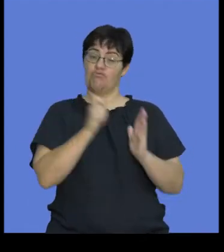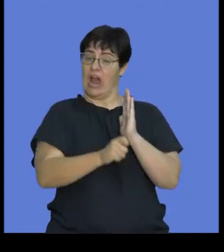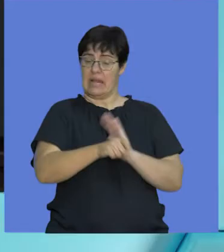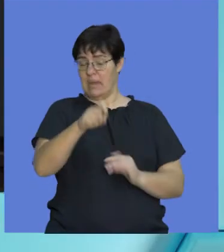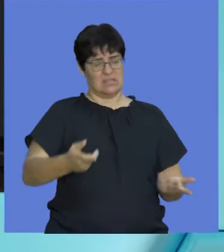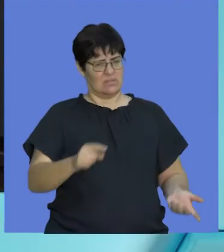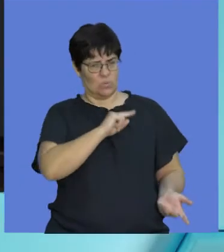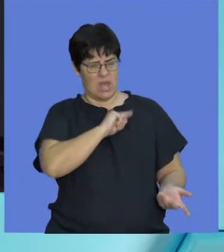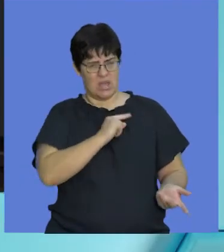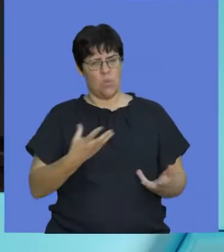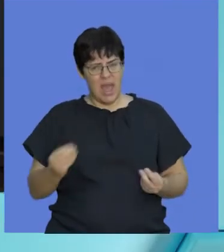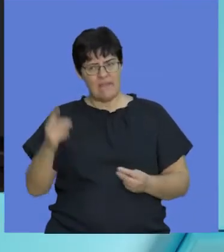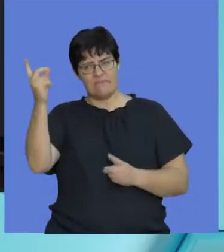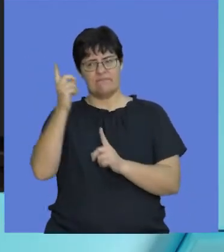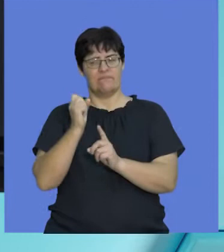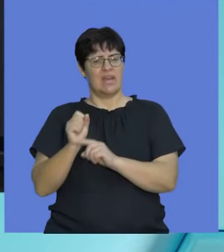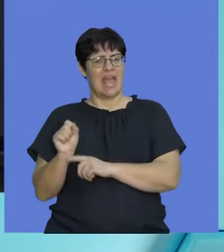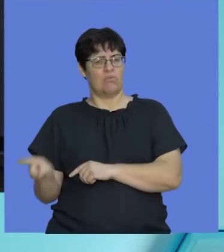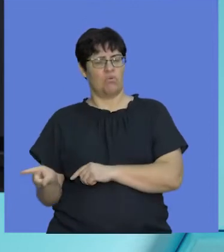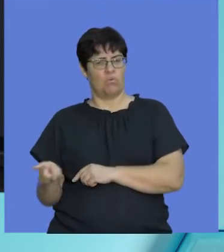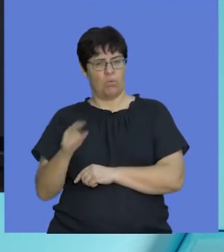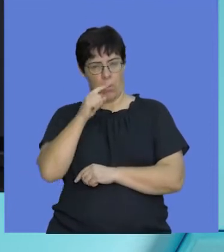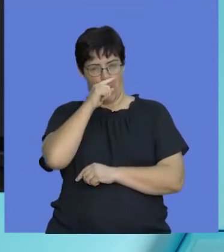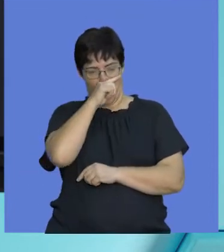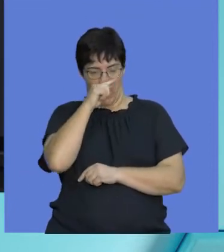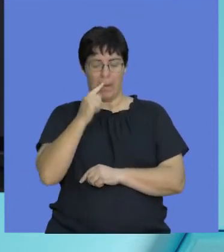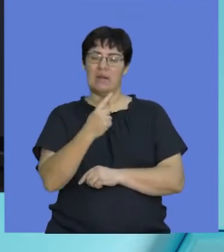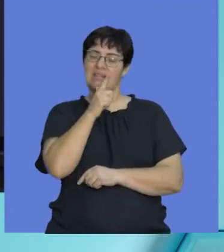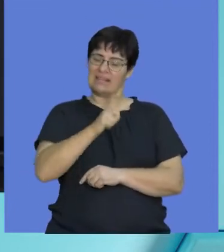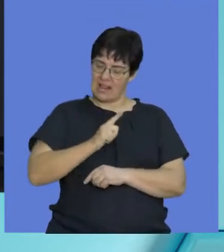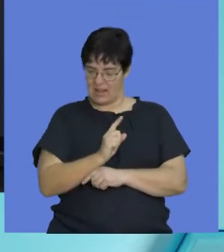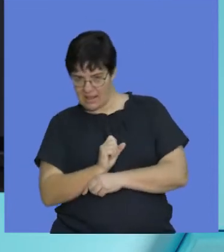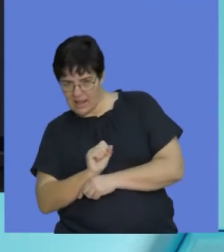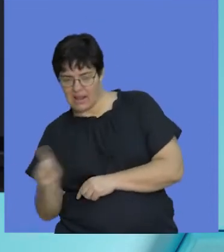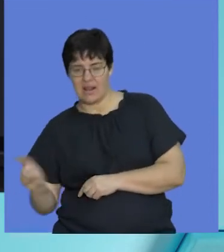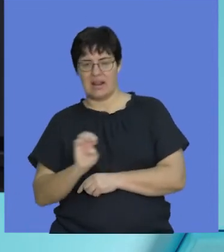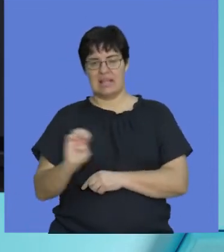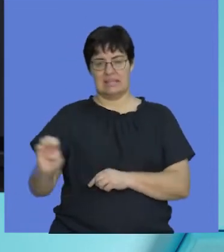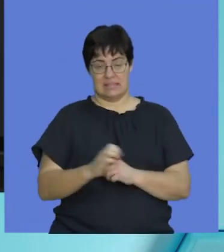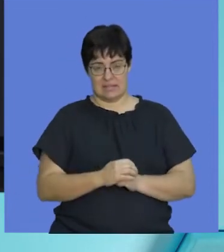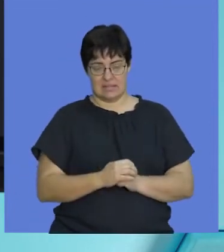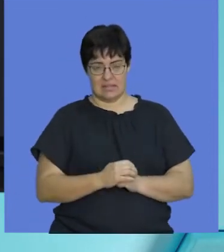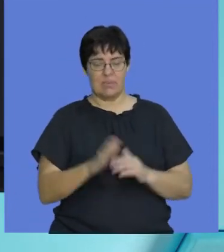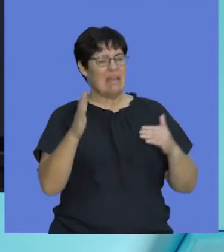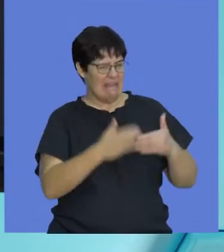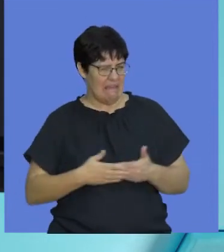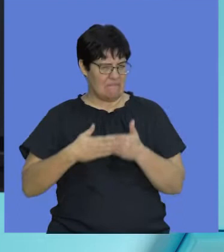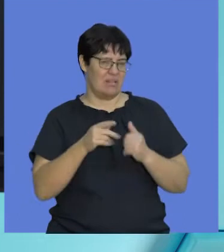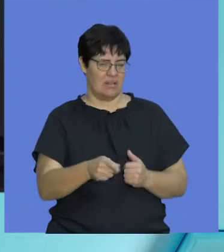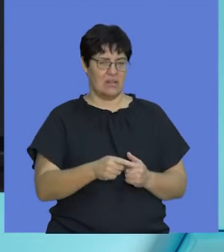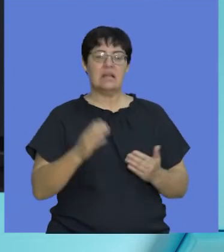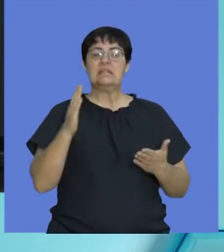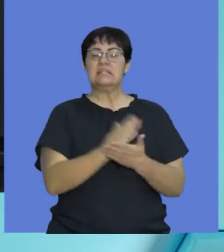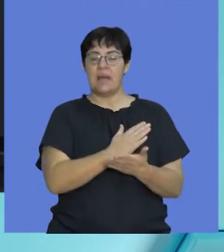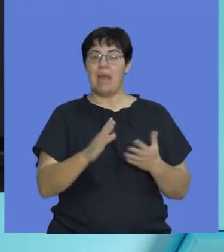east. Why? Because there's an arrow that's telling me it's going east. So just be careful with that